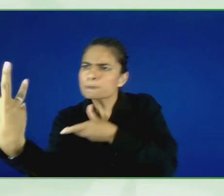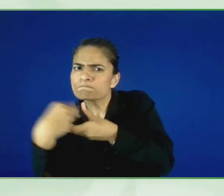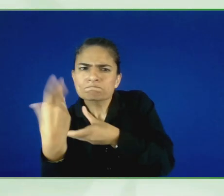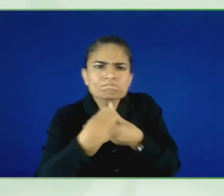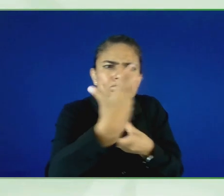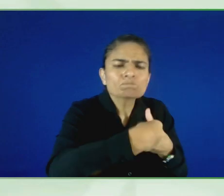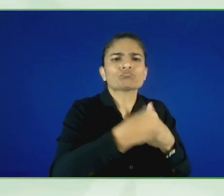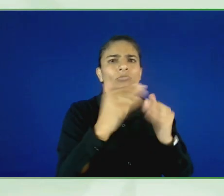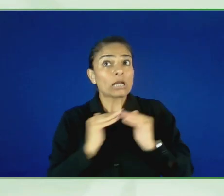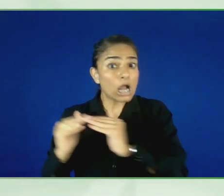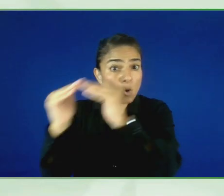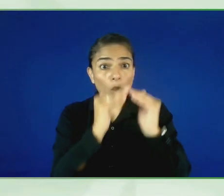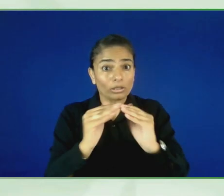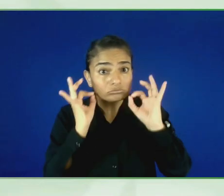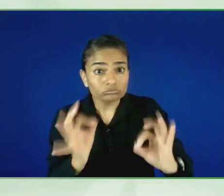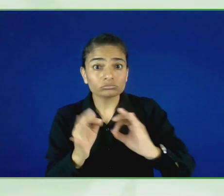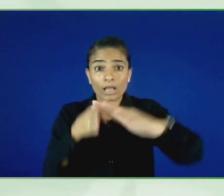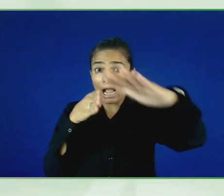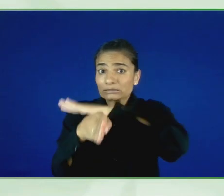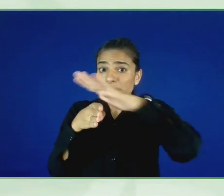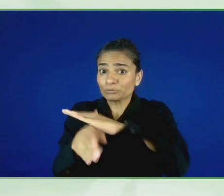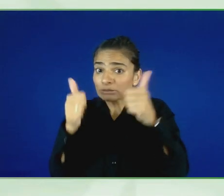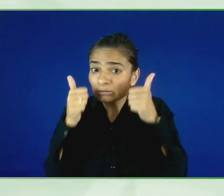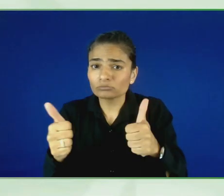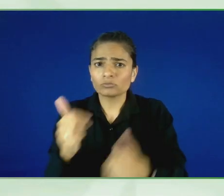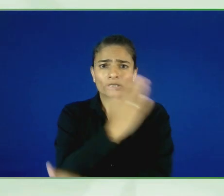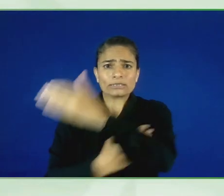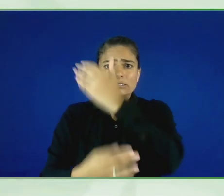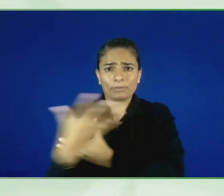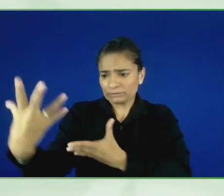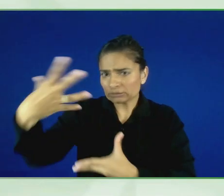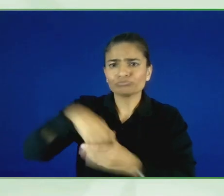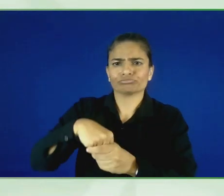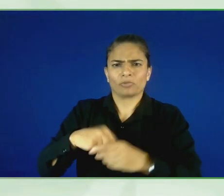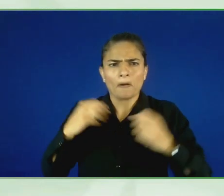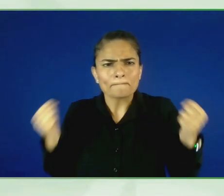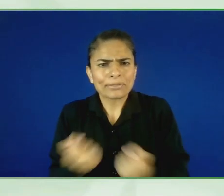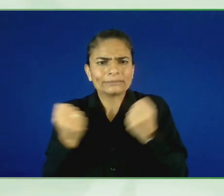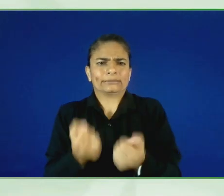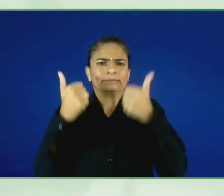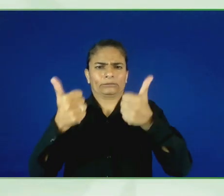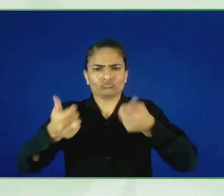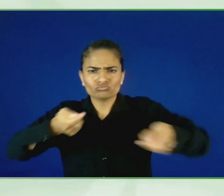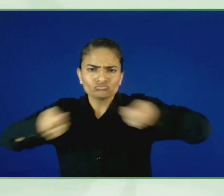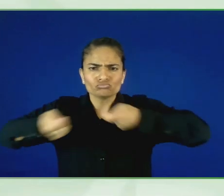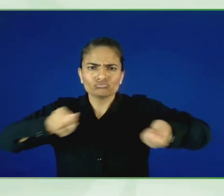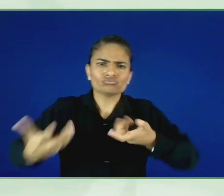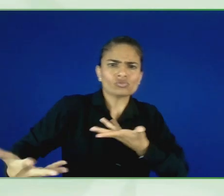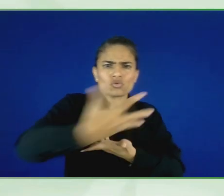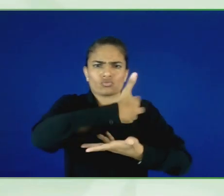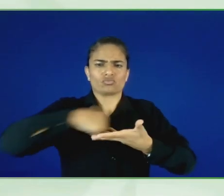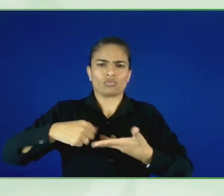decision-making. You could spend this magnificent 3 days here at this conference and really walk